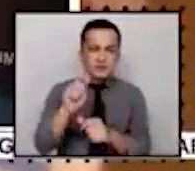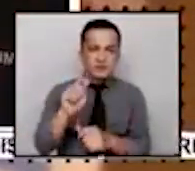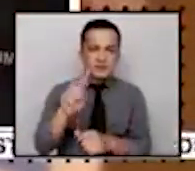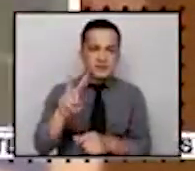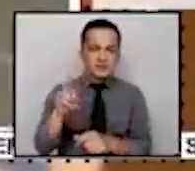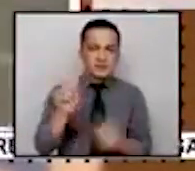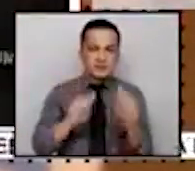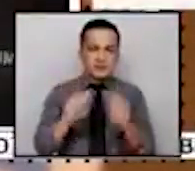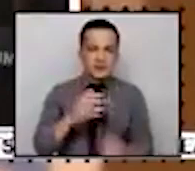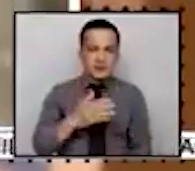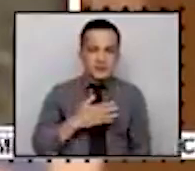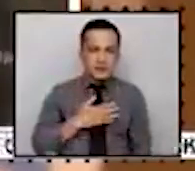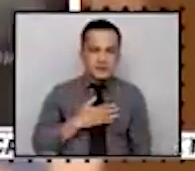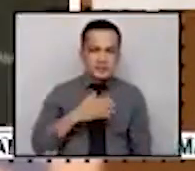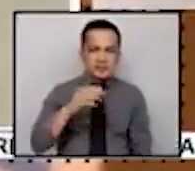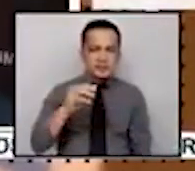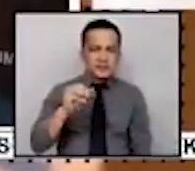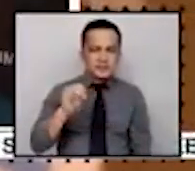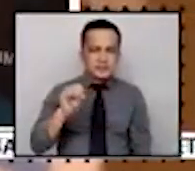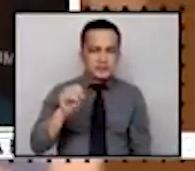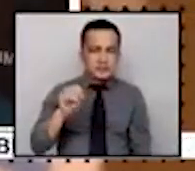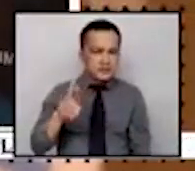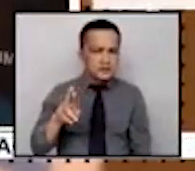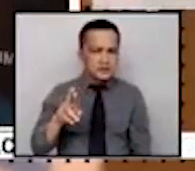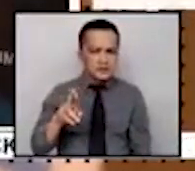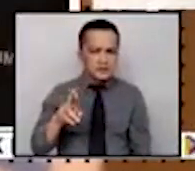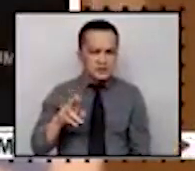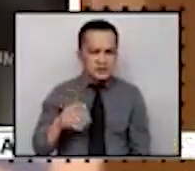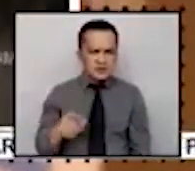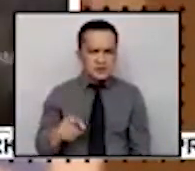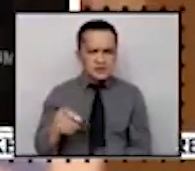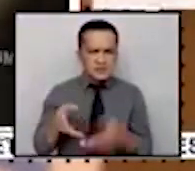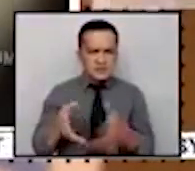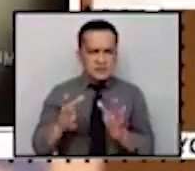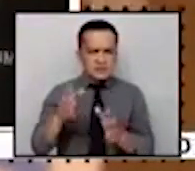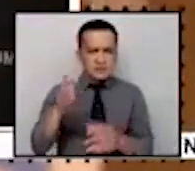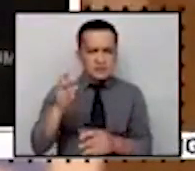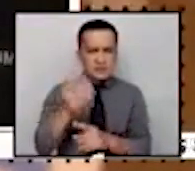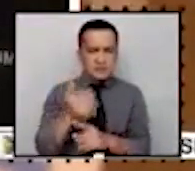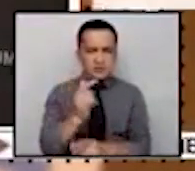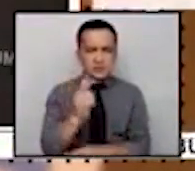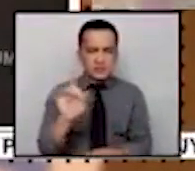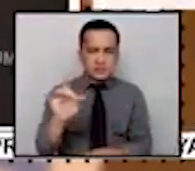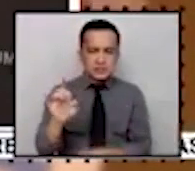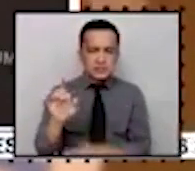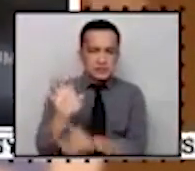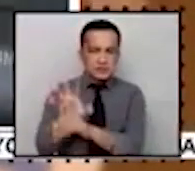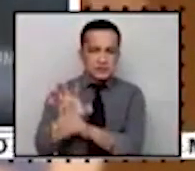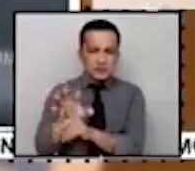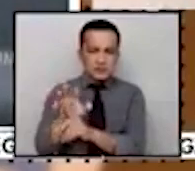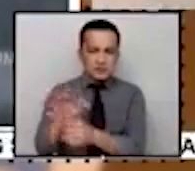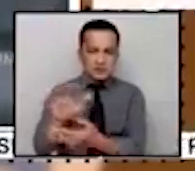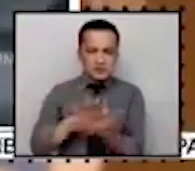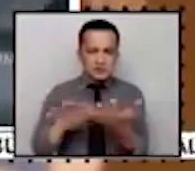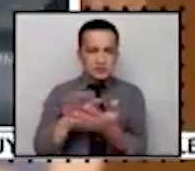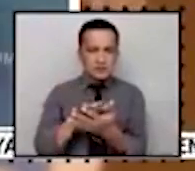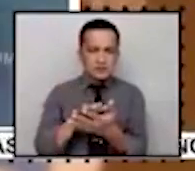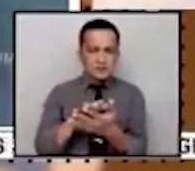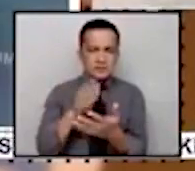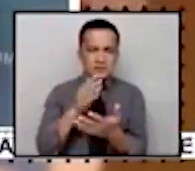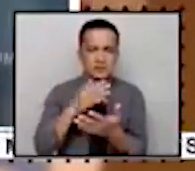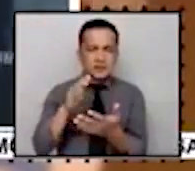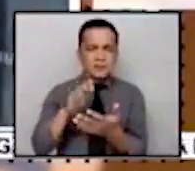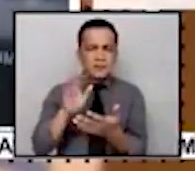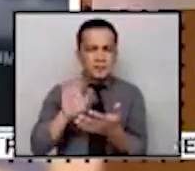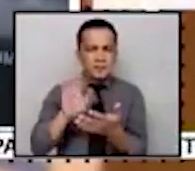Mister. This TV series was released in May 2018 and known for its complex and grim storyline which